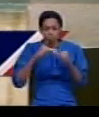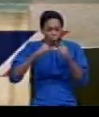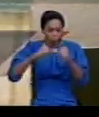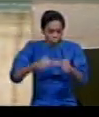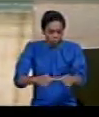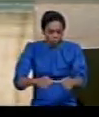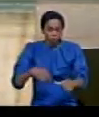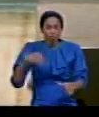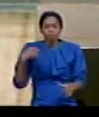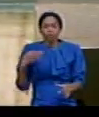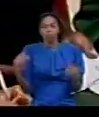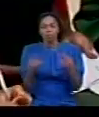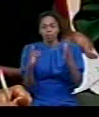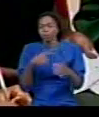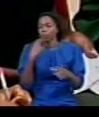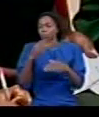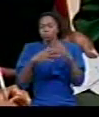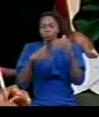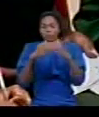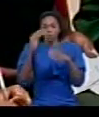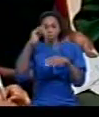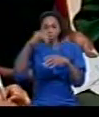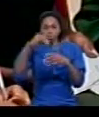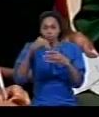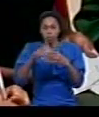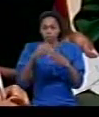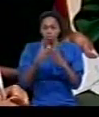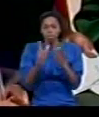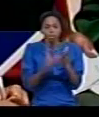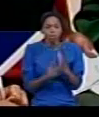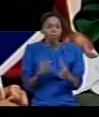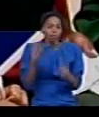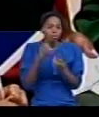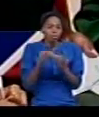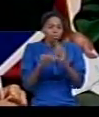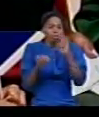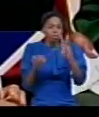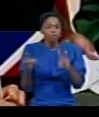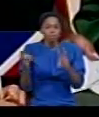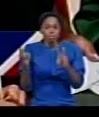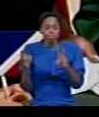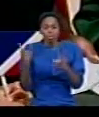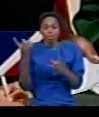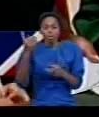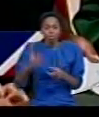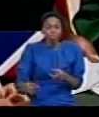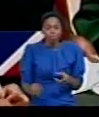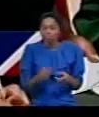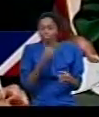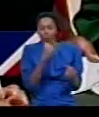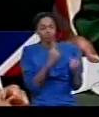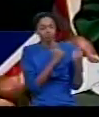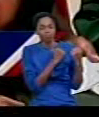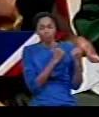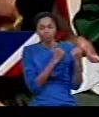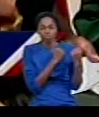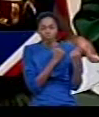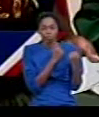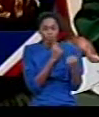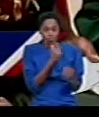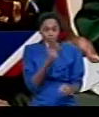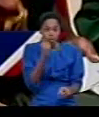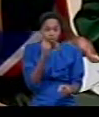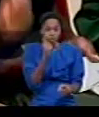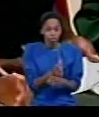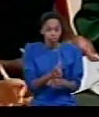legalism. Number two, incorrigible teachers who breed lawlessness and